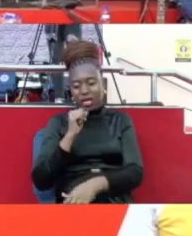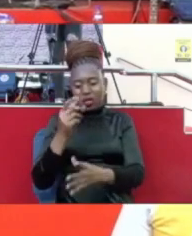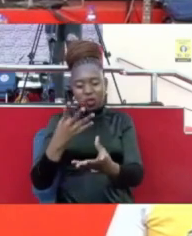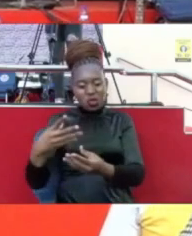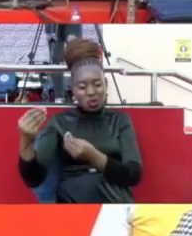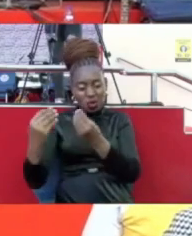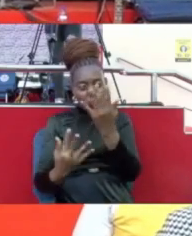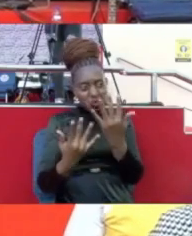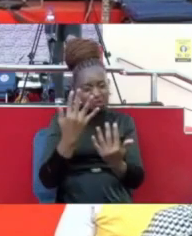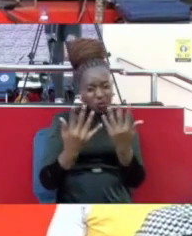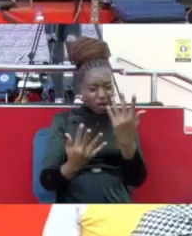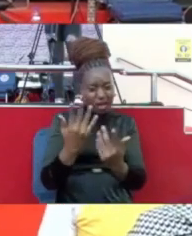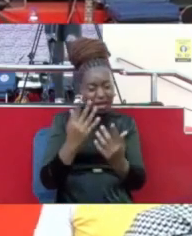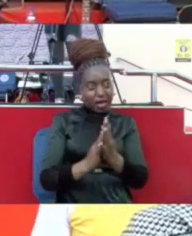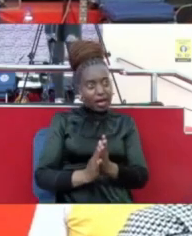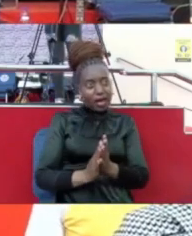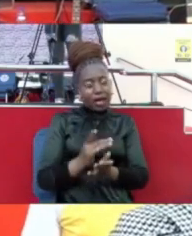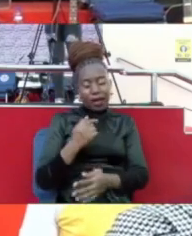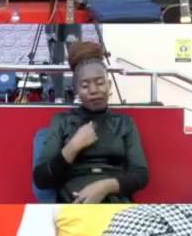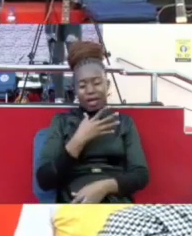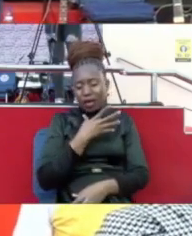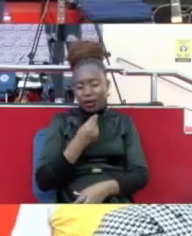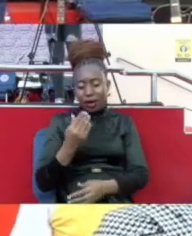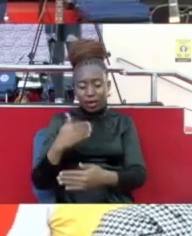do not want my neighbor in hell.